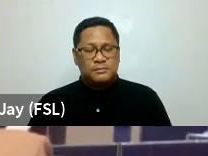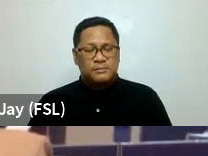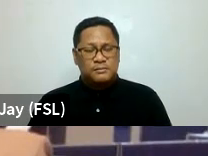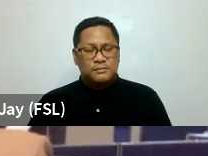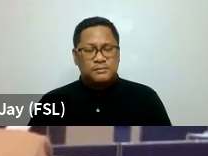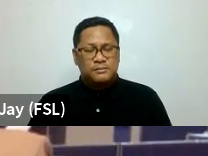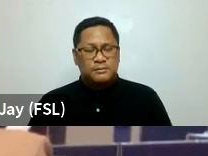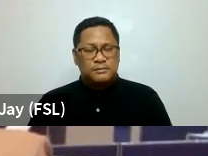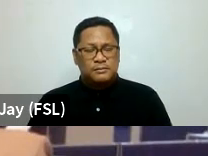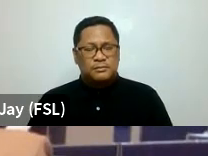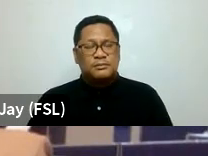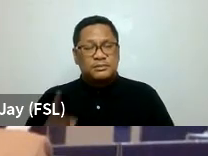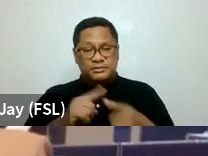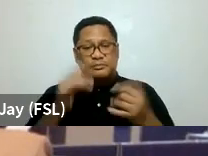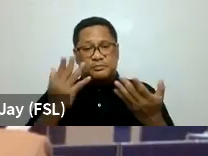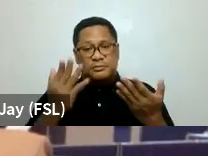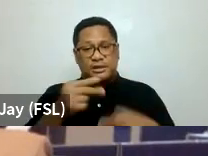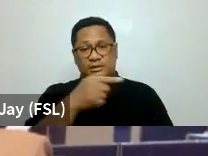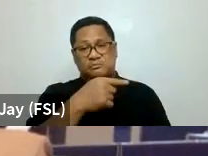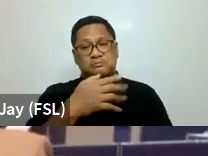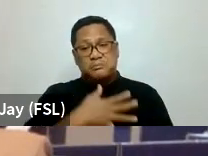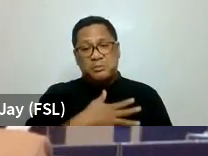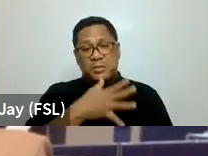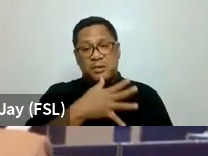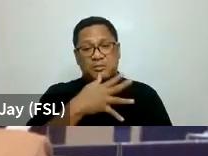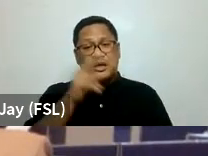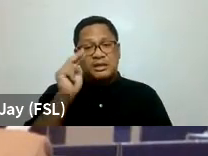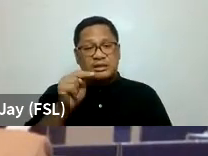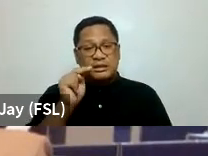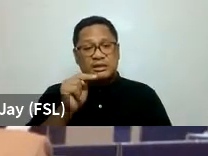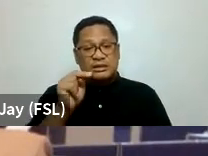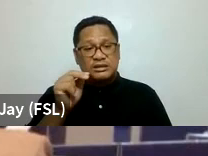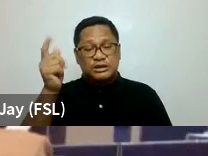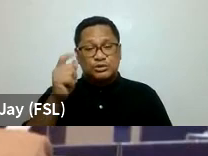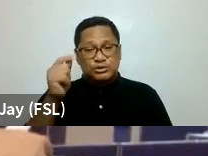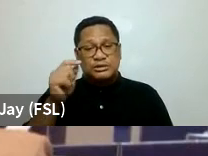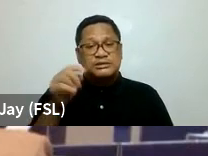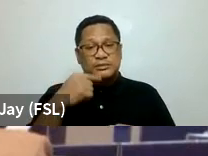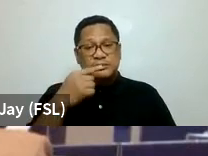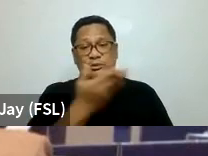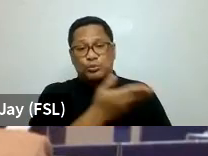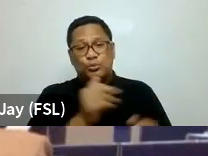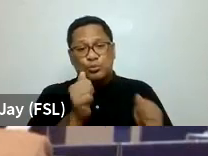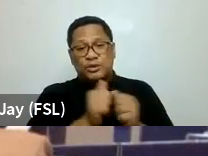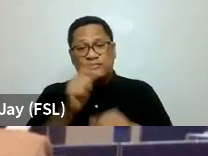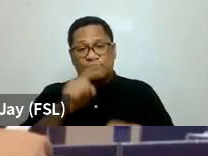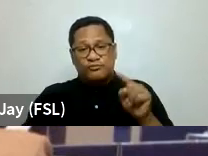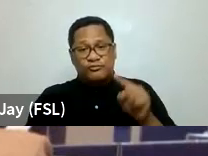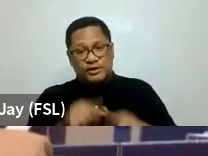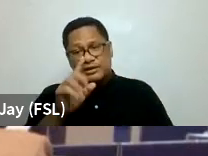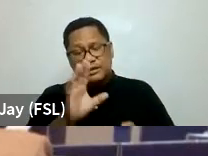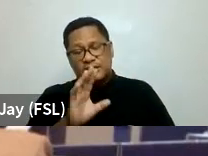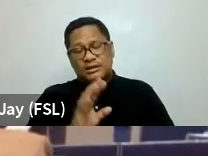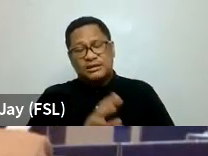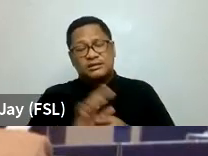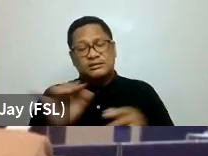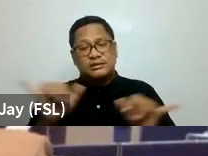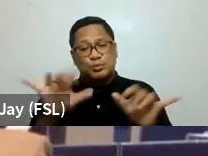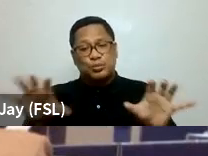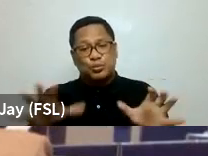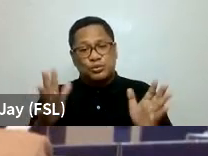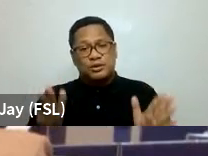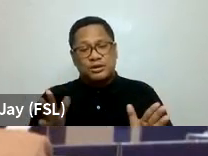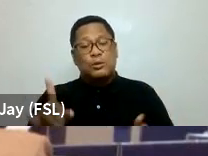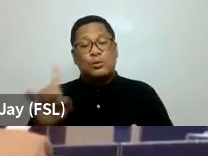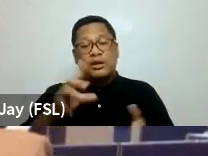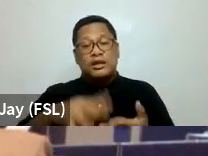do insurance also. Okay, so these are her friends and colleagues. Sa Philam Life naman, what did I learn from